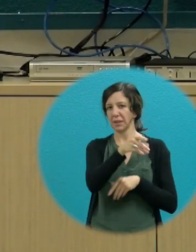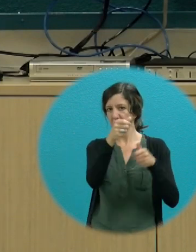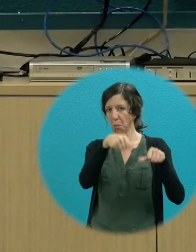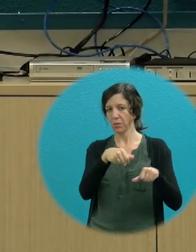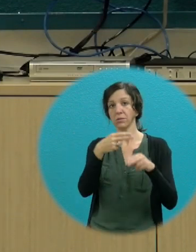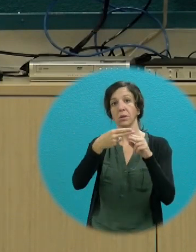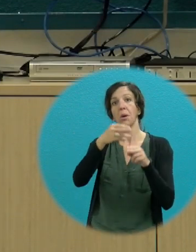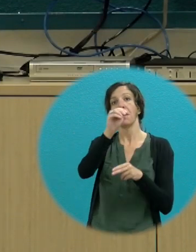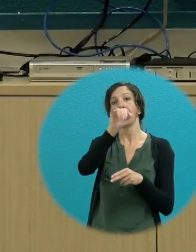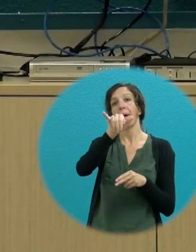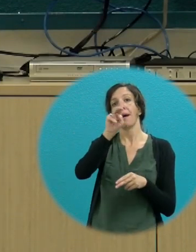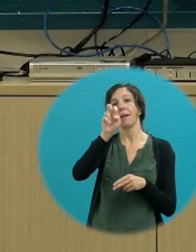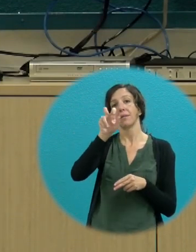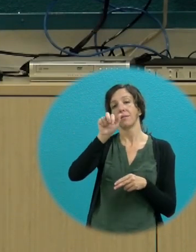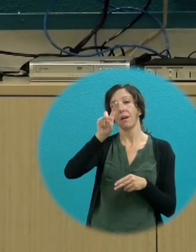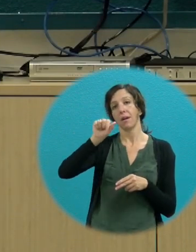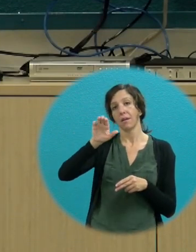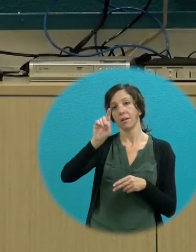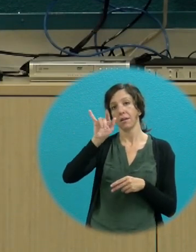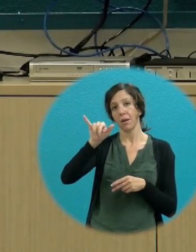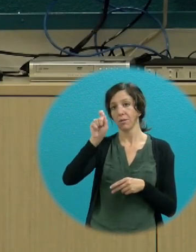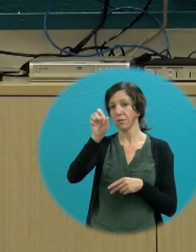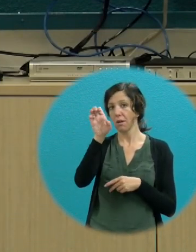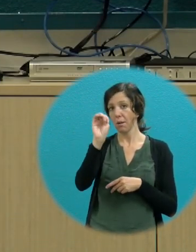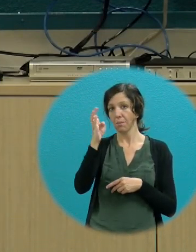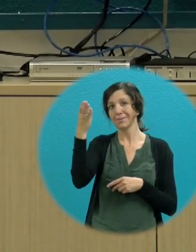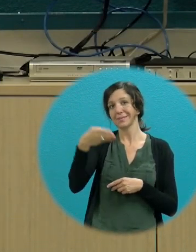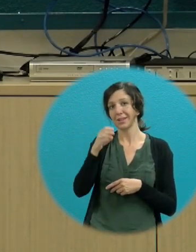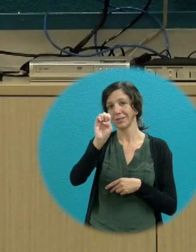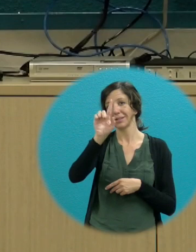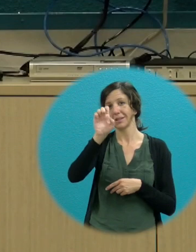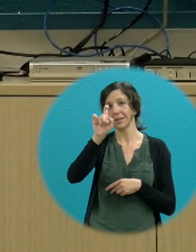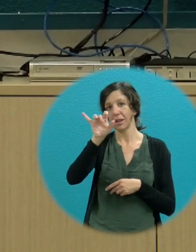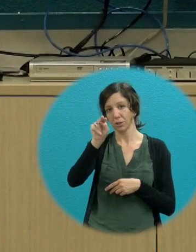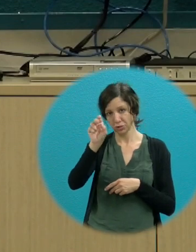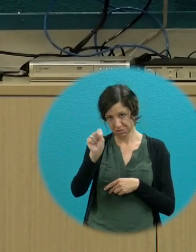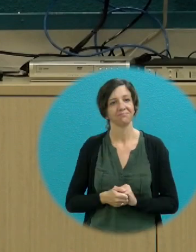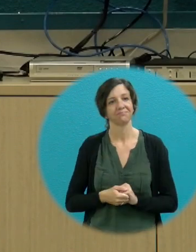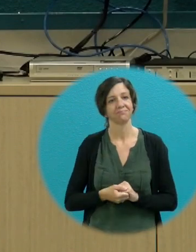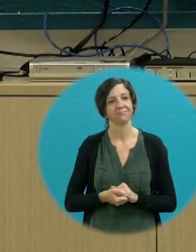would like to take a look. It will be posted on our website at